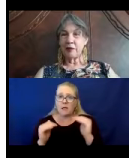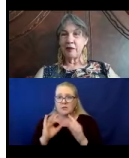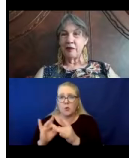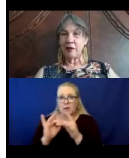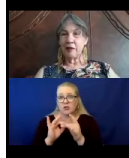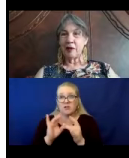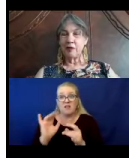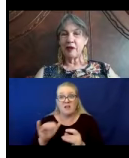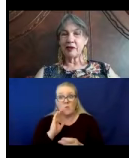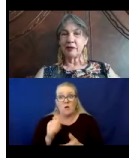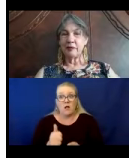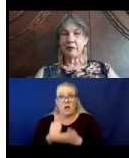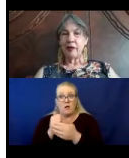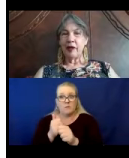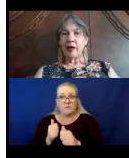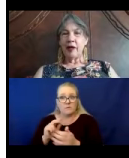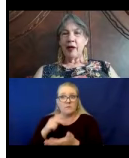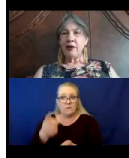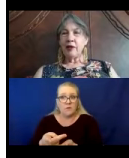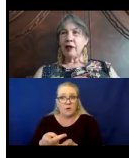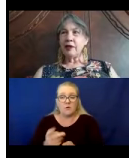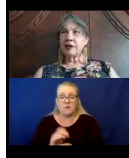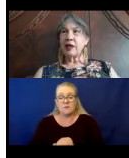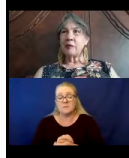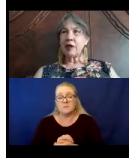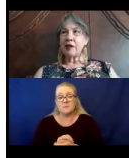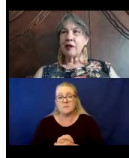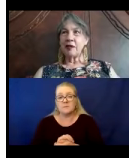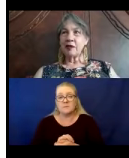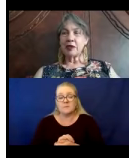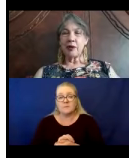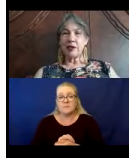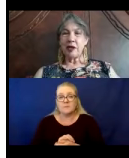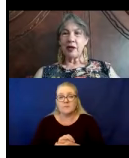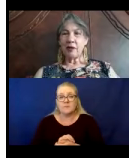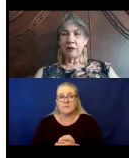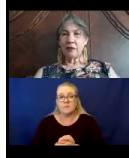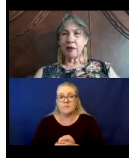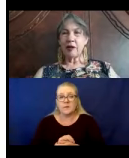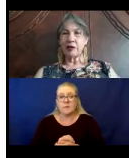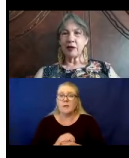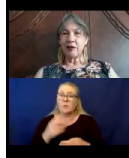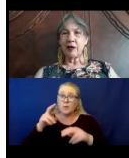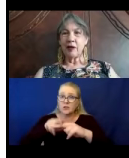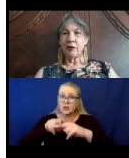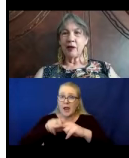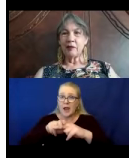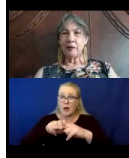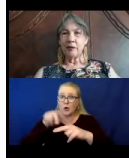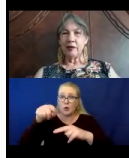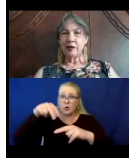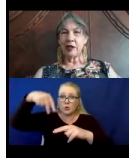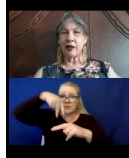fall prevention. You can stand behind a sturdy chair, balance yourself on it